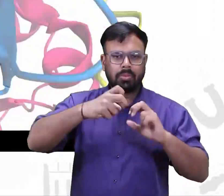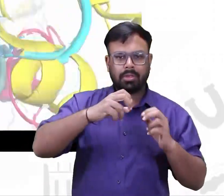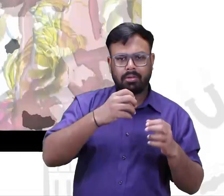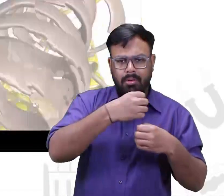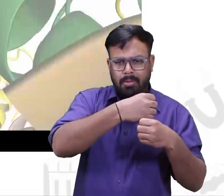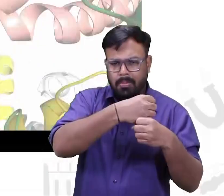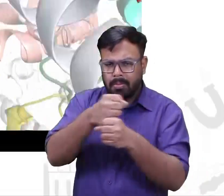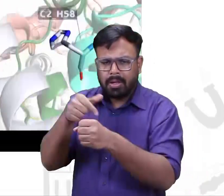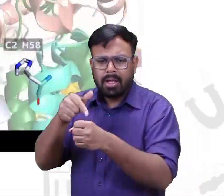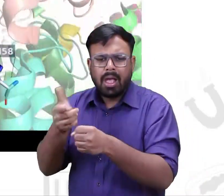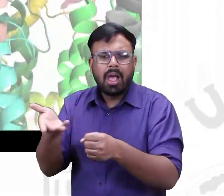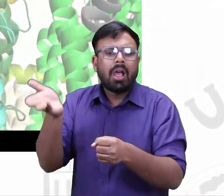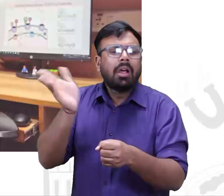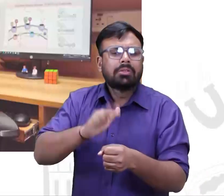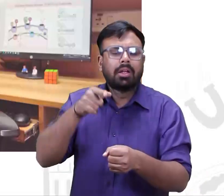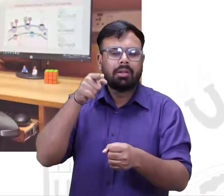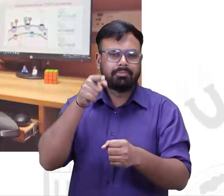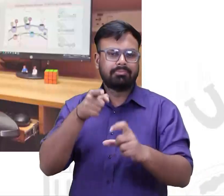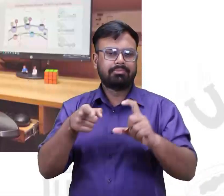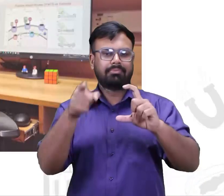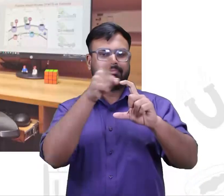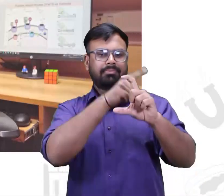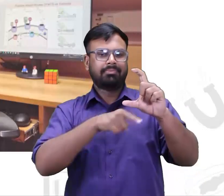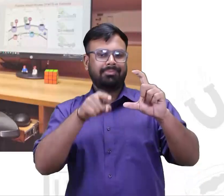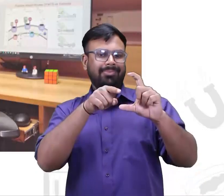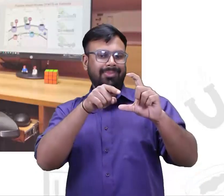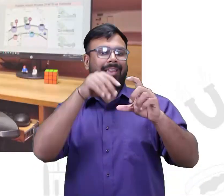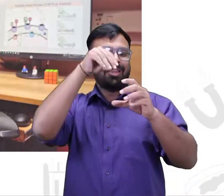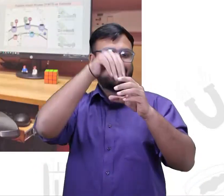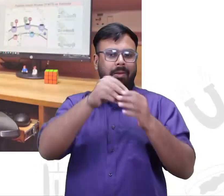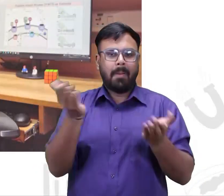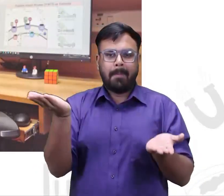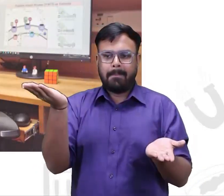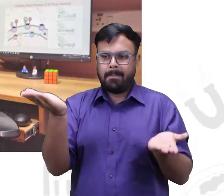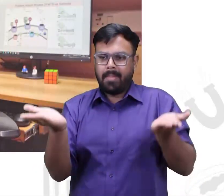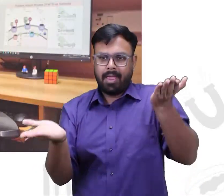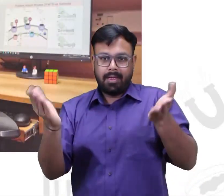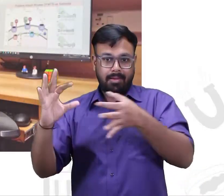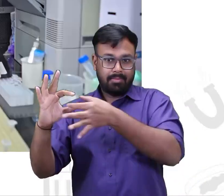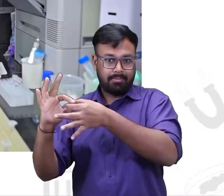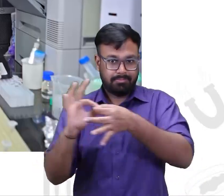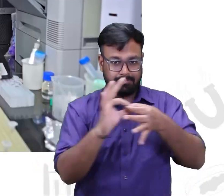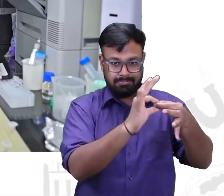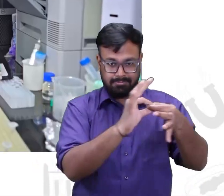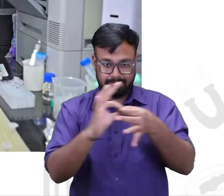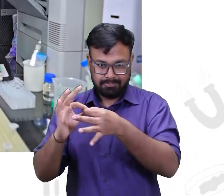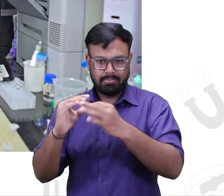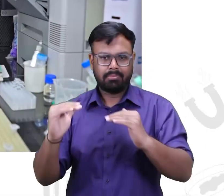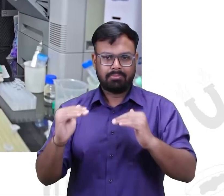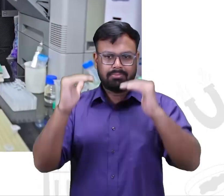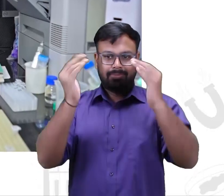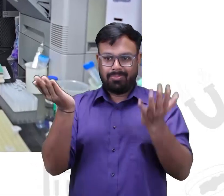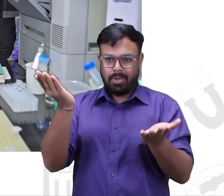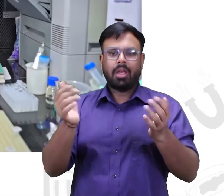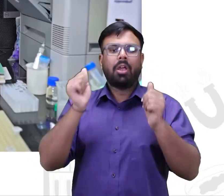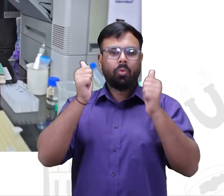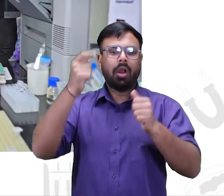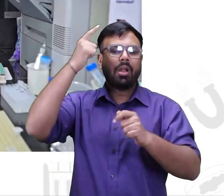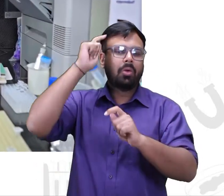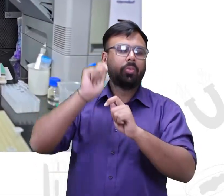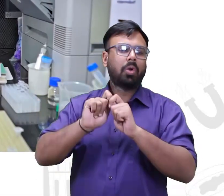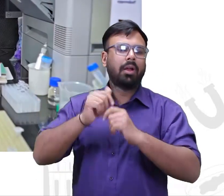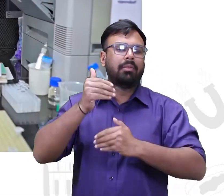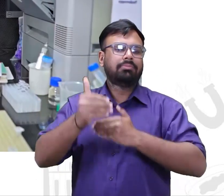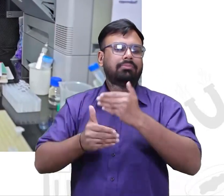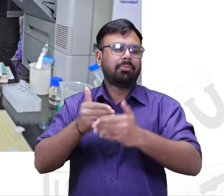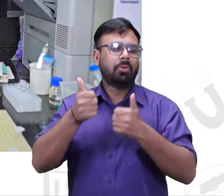different environmental conditions. So the proteins that make up these respiratory chain complexes are encoded by both nuclear and